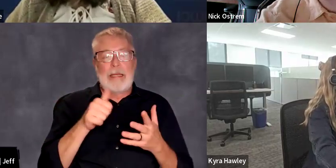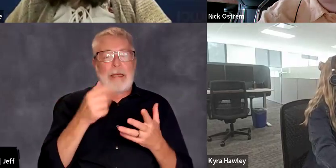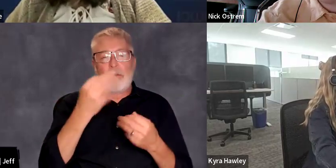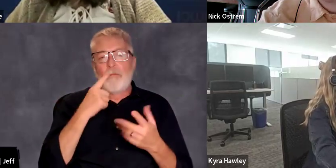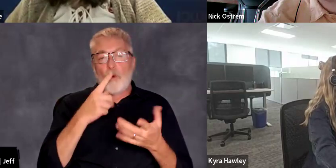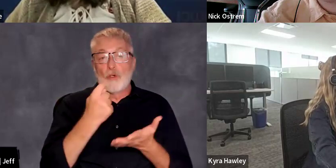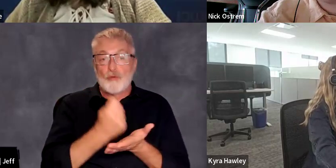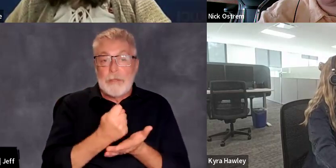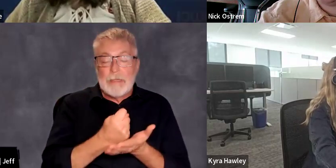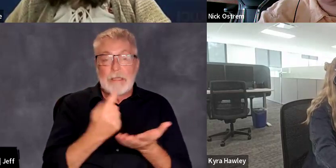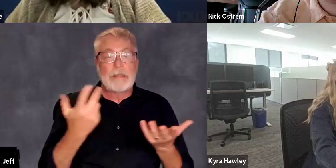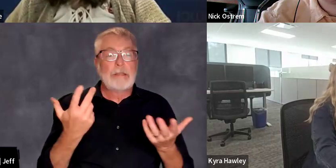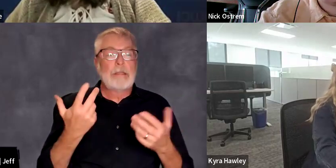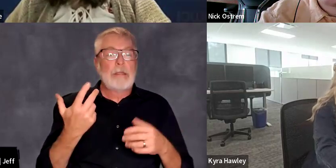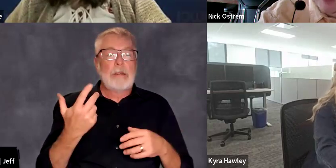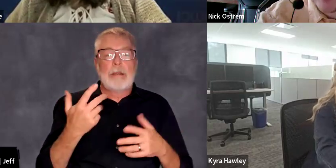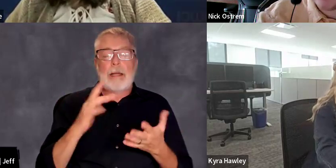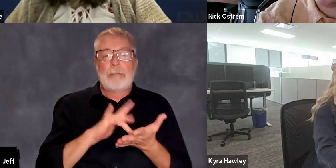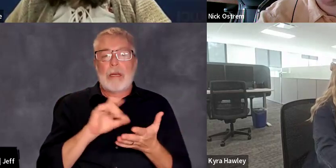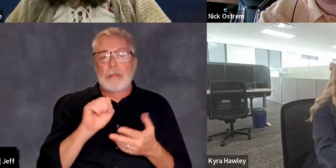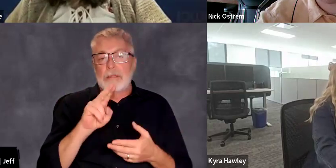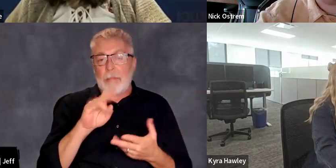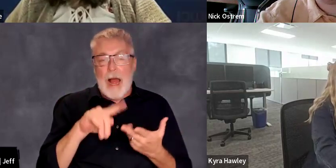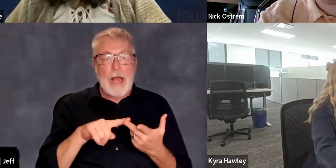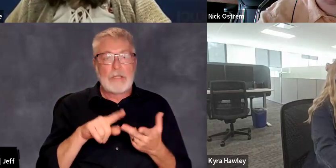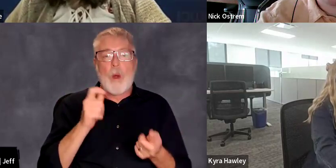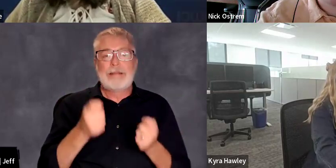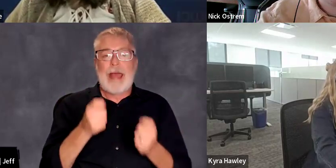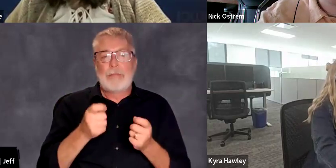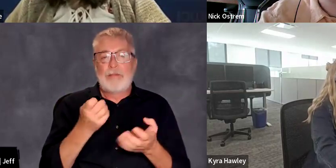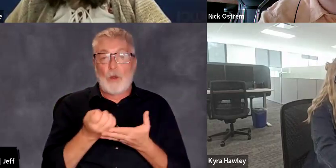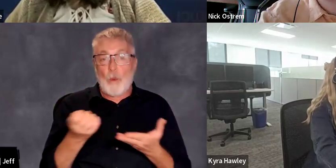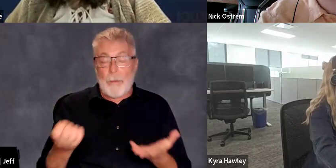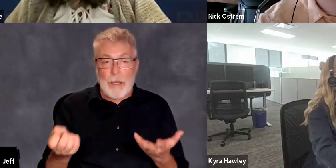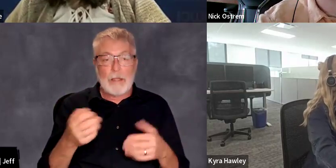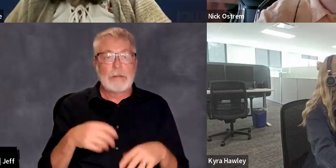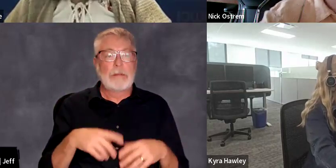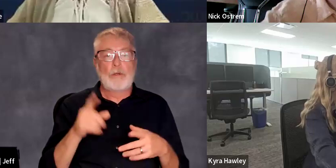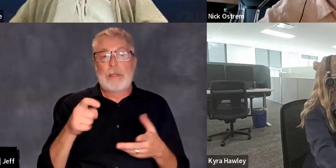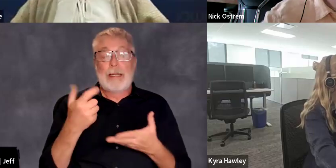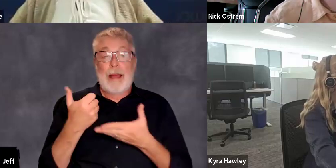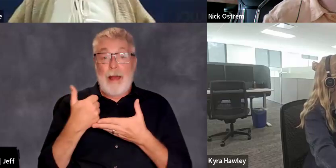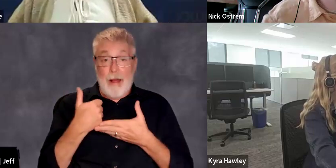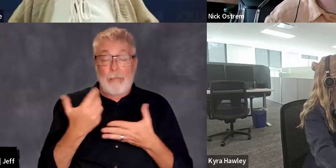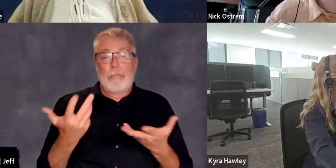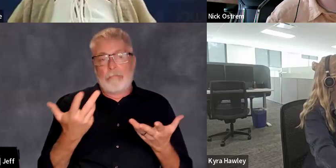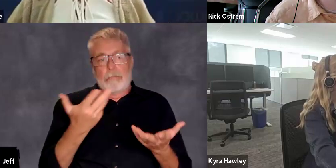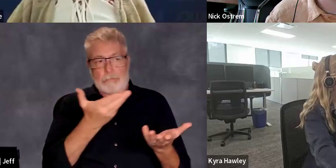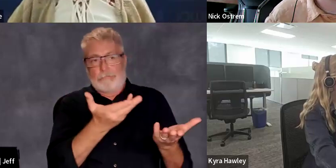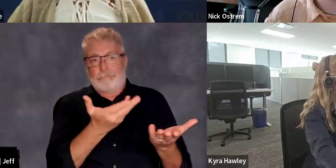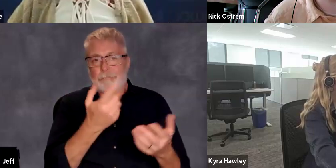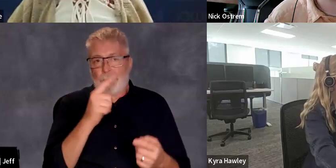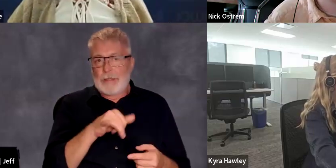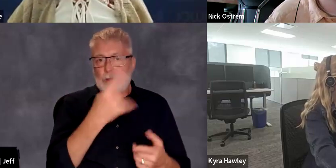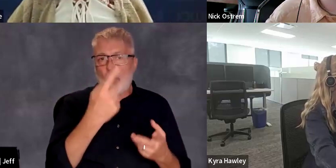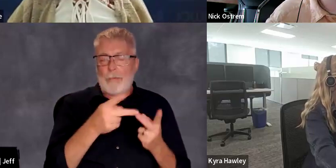treatments. So if you have any medical supplies or adaptive equipment that you may need help with, this is again one of the places